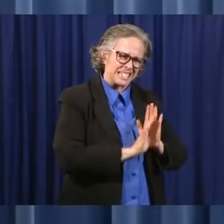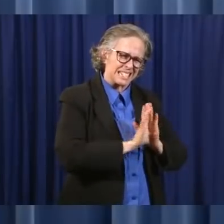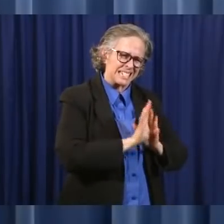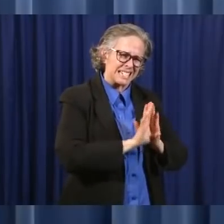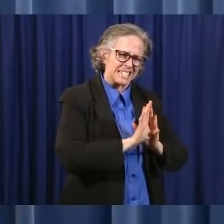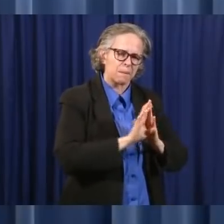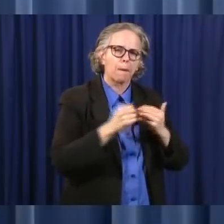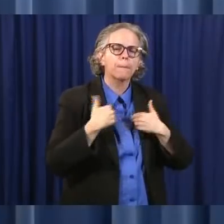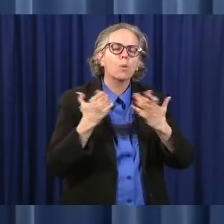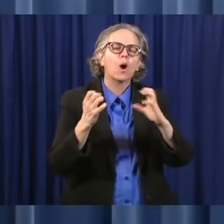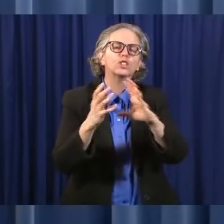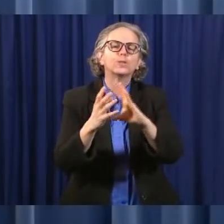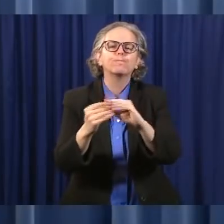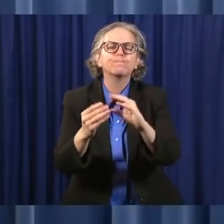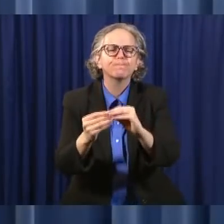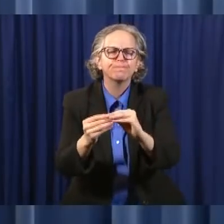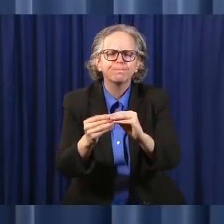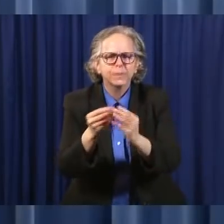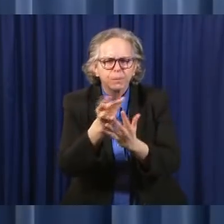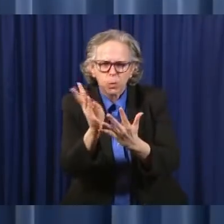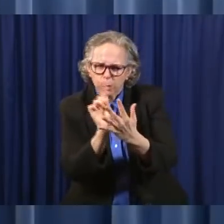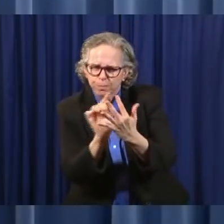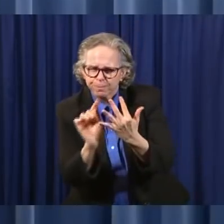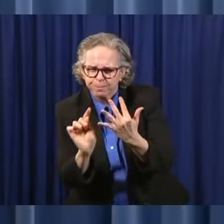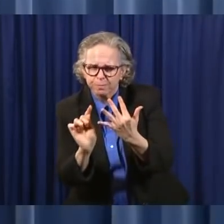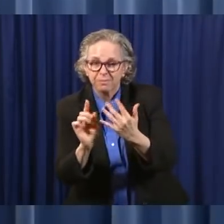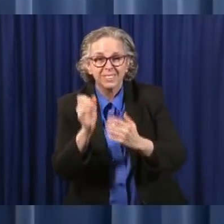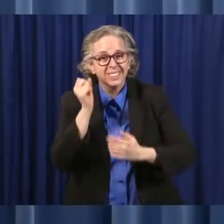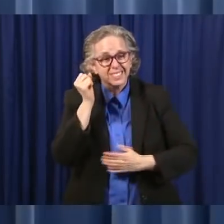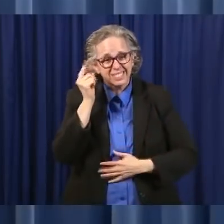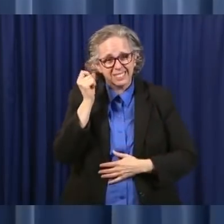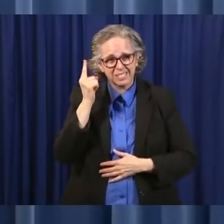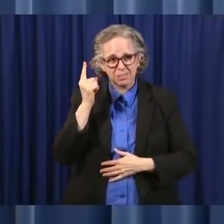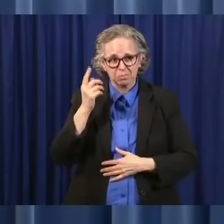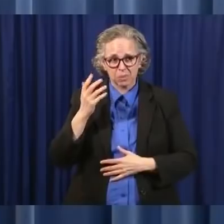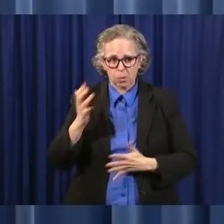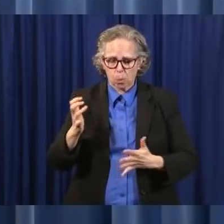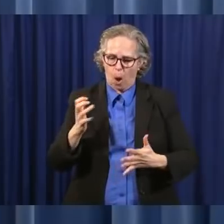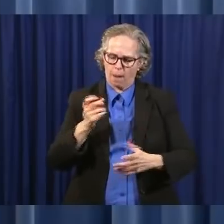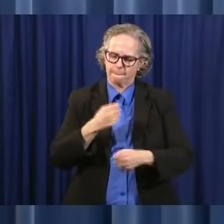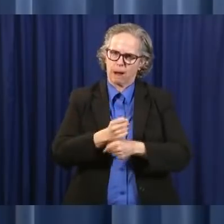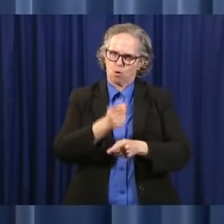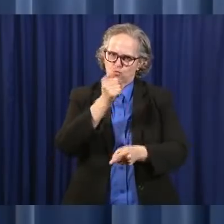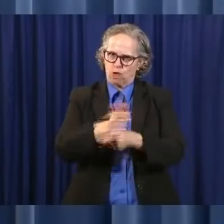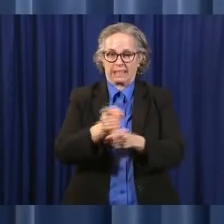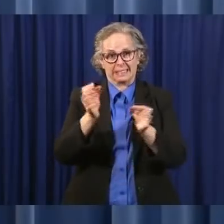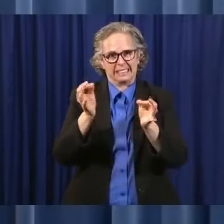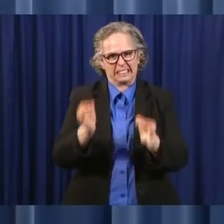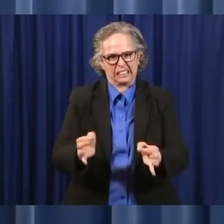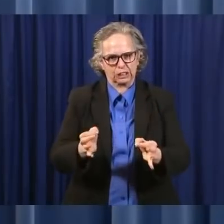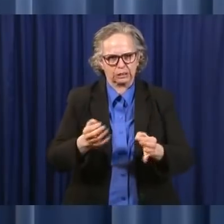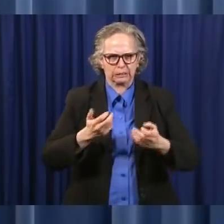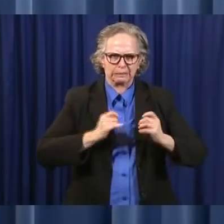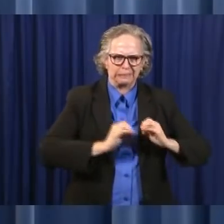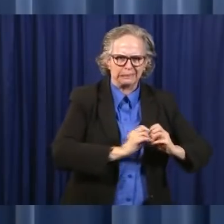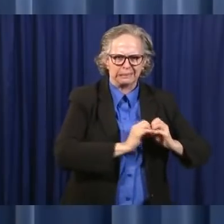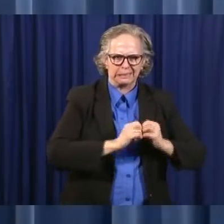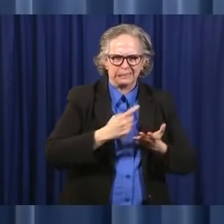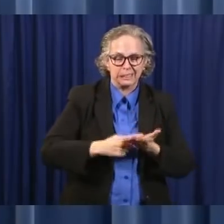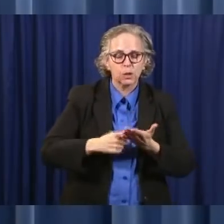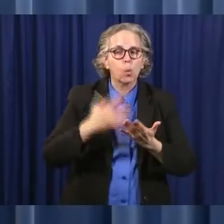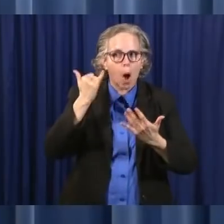very important that we get this right. And we don't want to announce the date until we have the protocols in